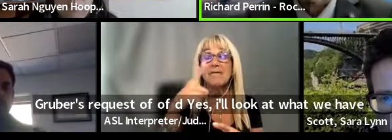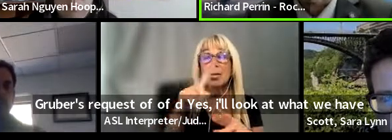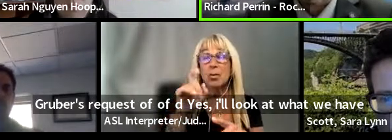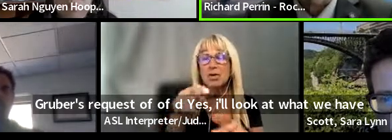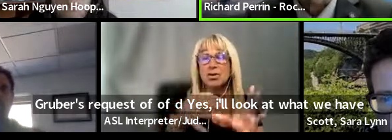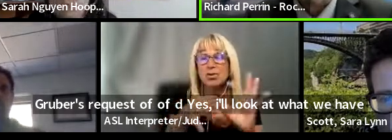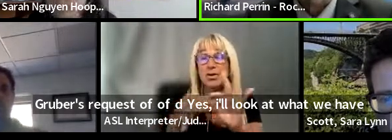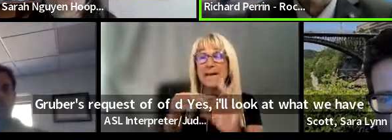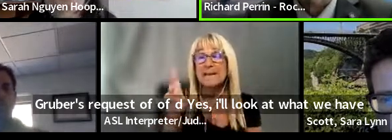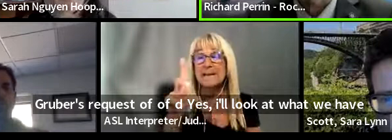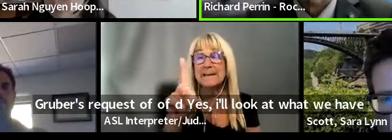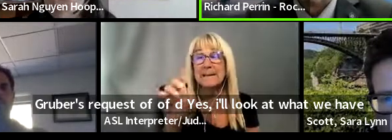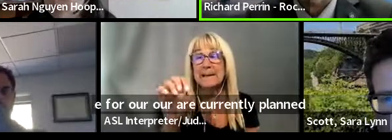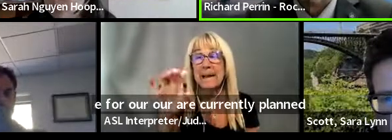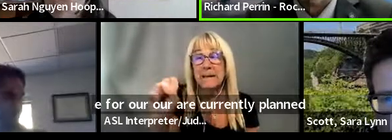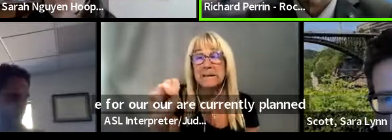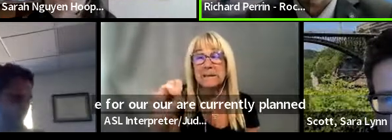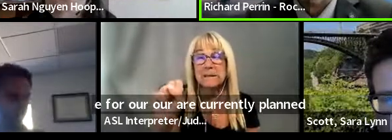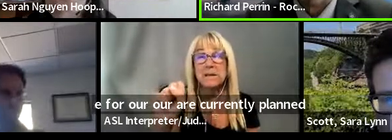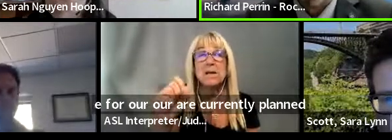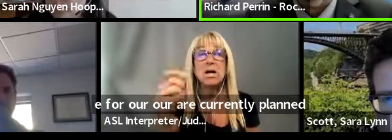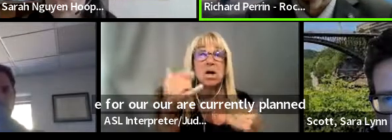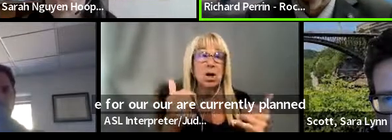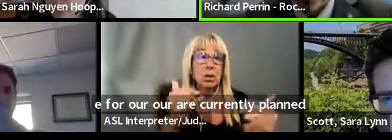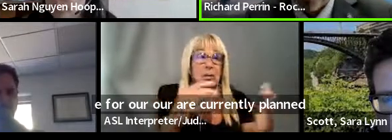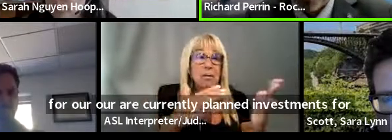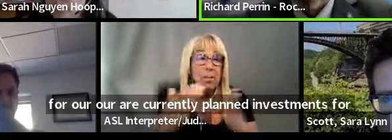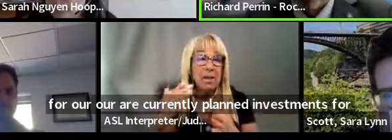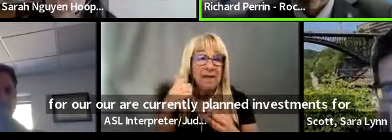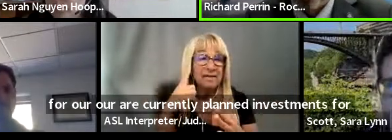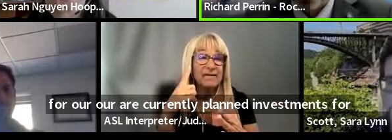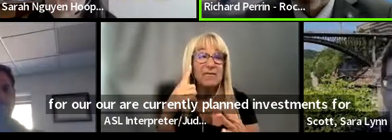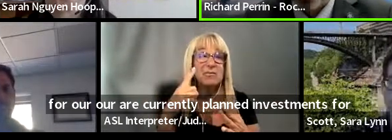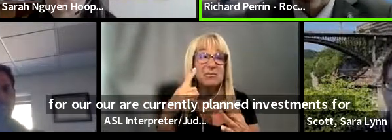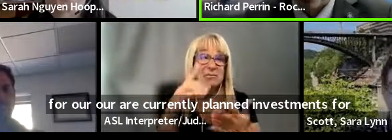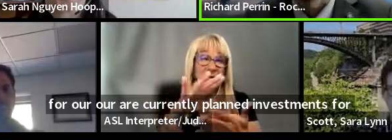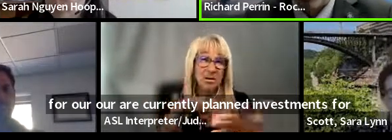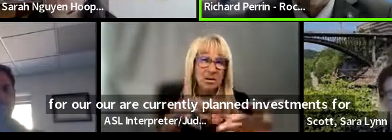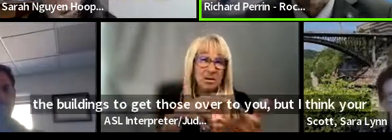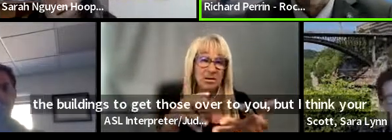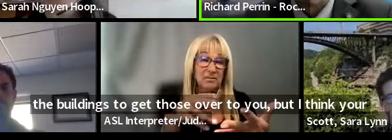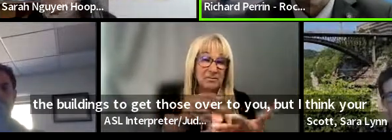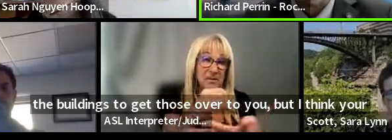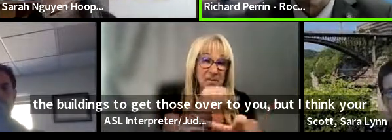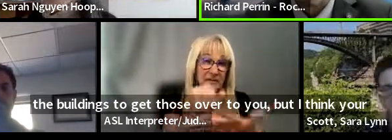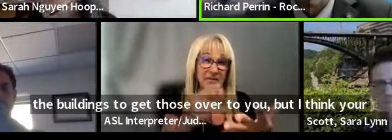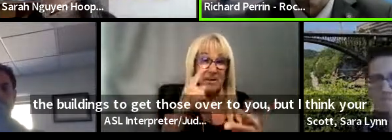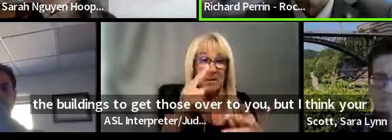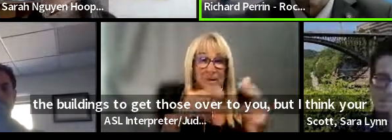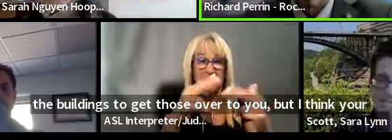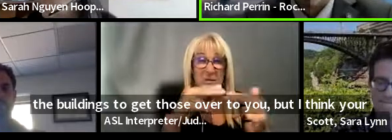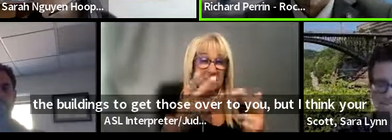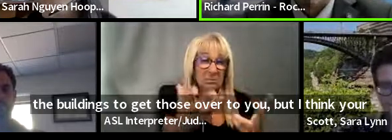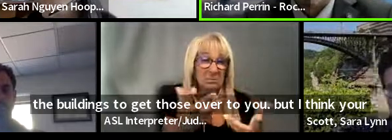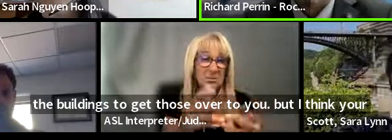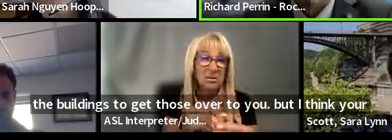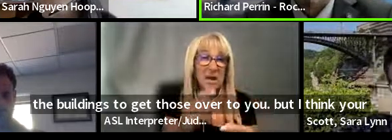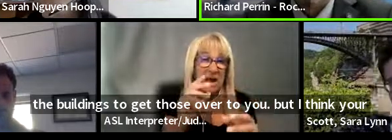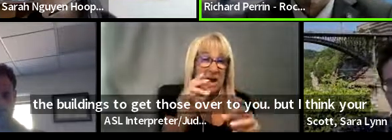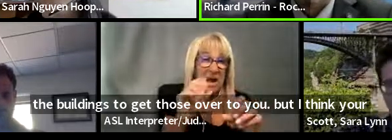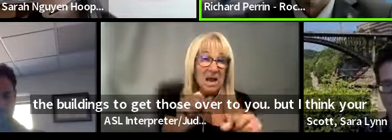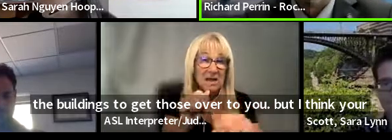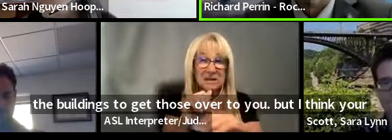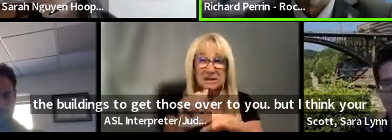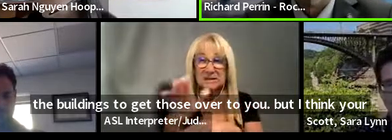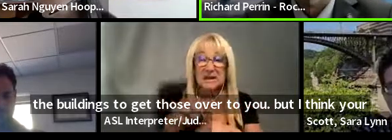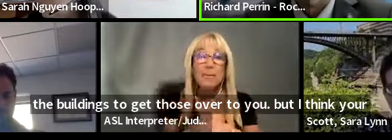our currently planned investments for the buildings to get those over to you. But I think your other two things, the programming and the revenue generation, are